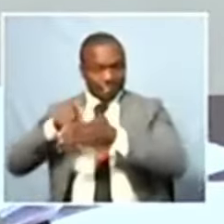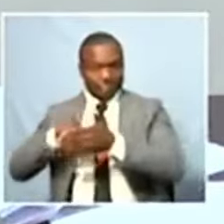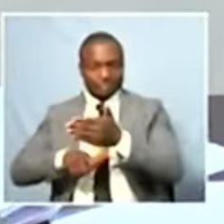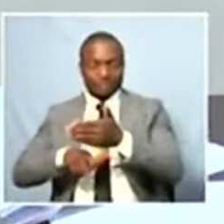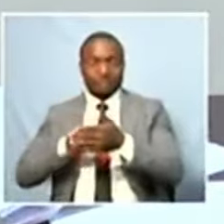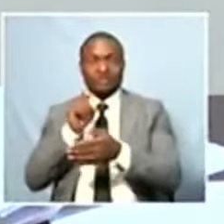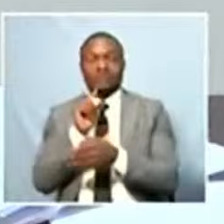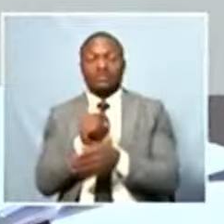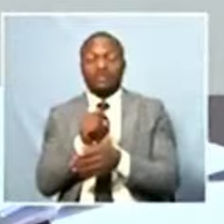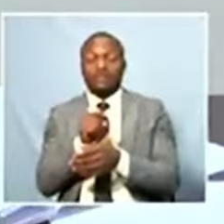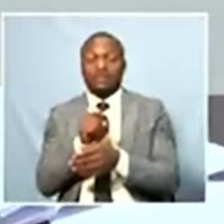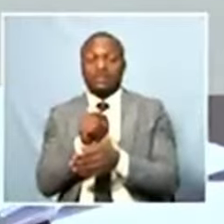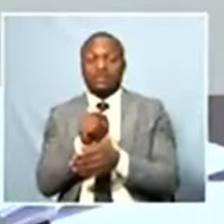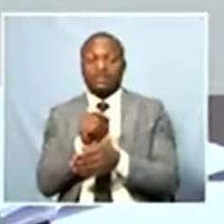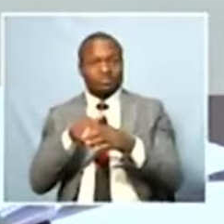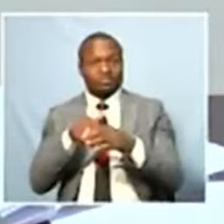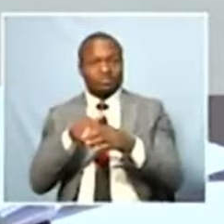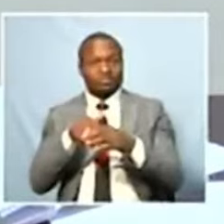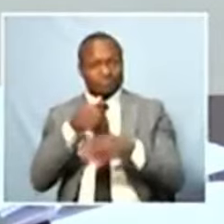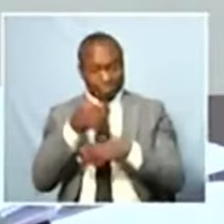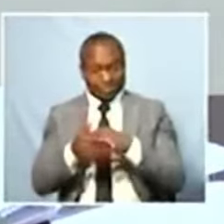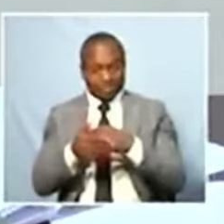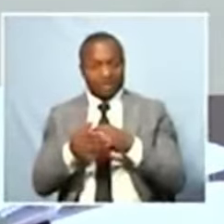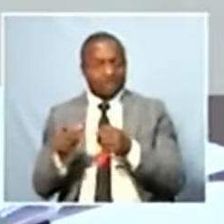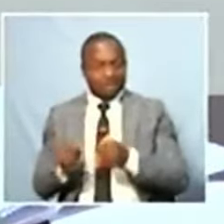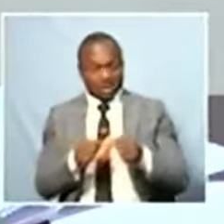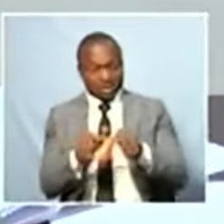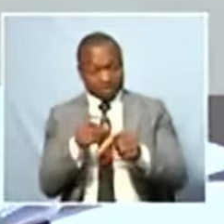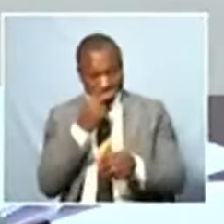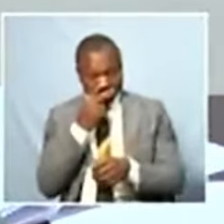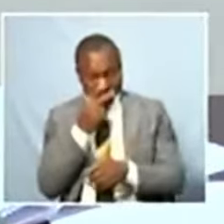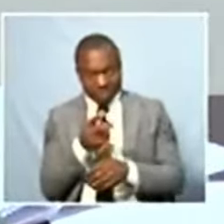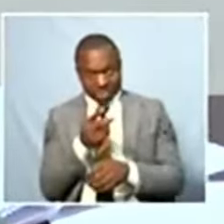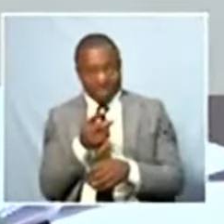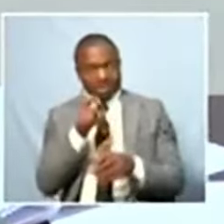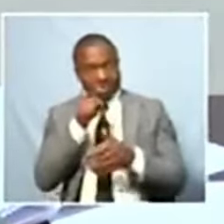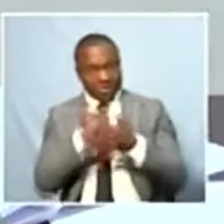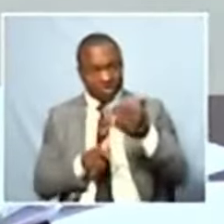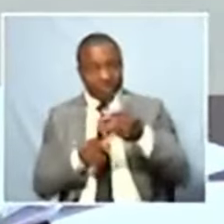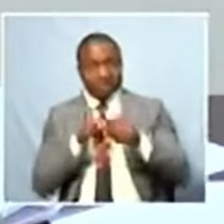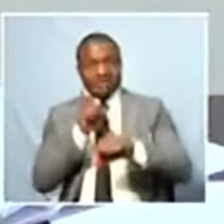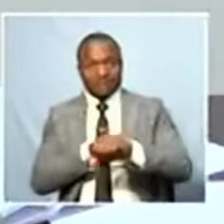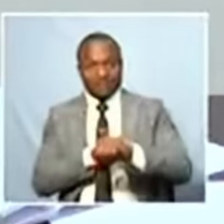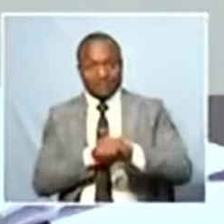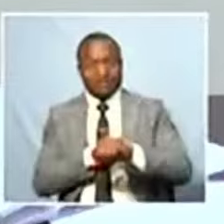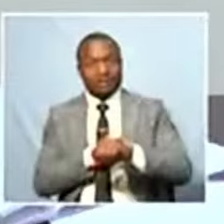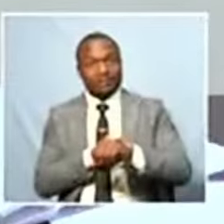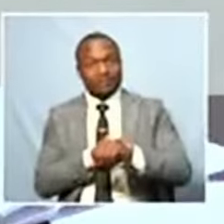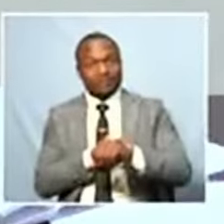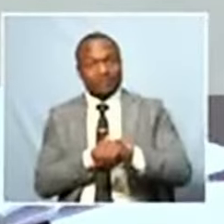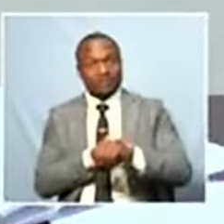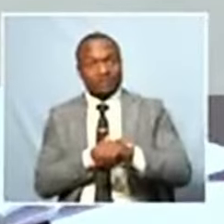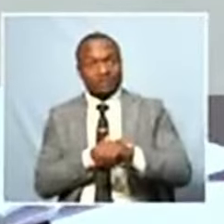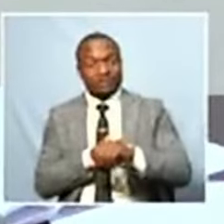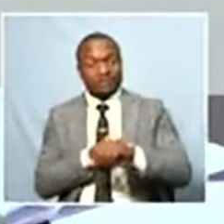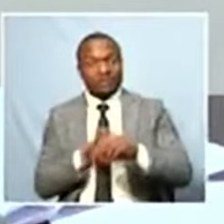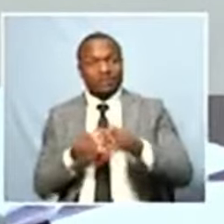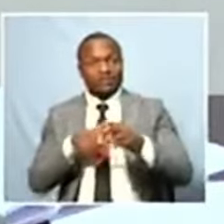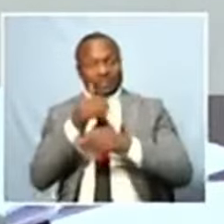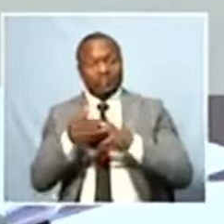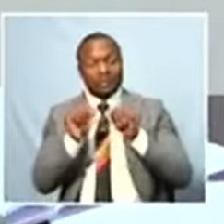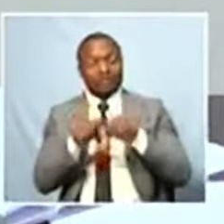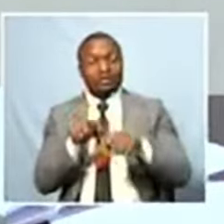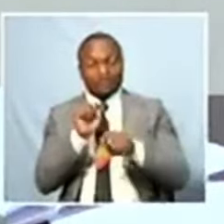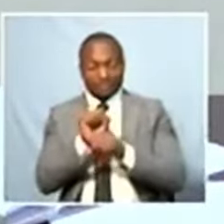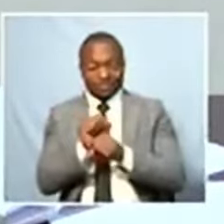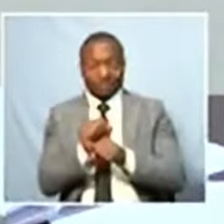informal. So the strategy is to look at what point can the informal interact with the formal ZRA.